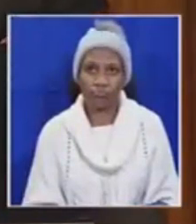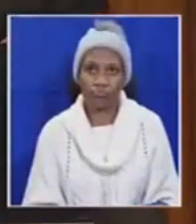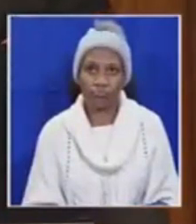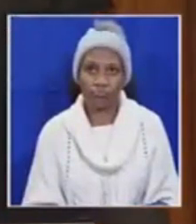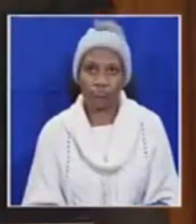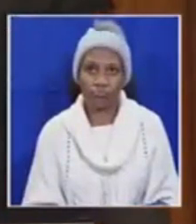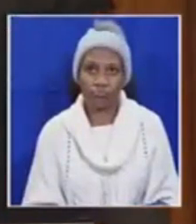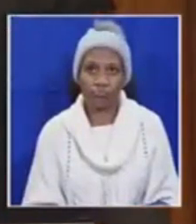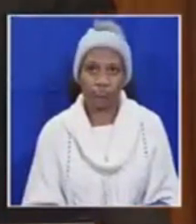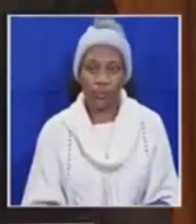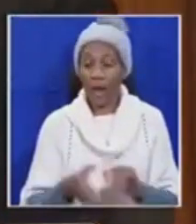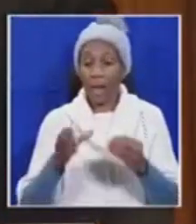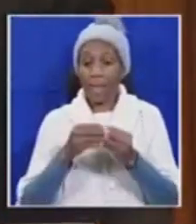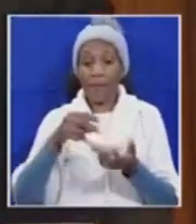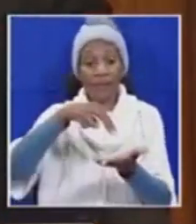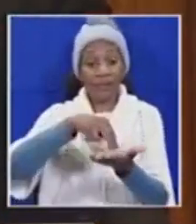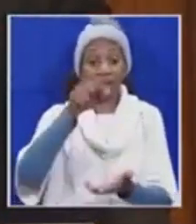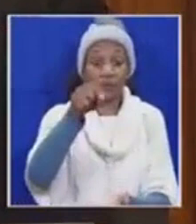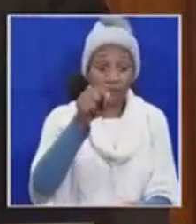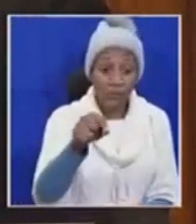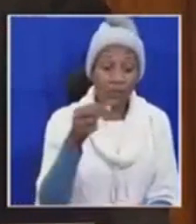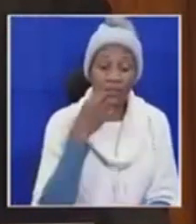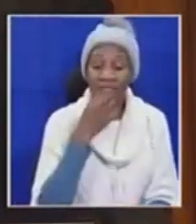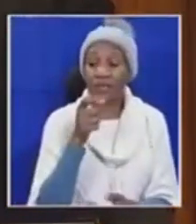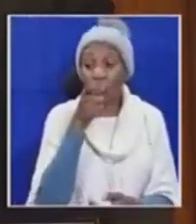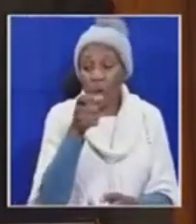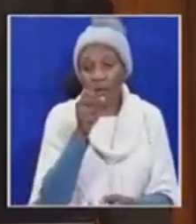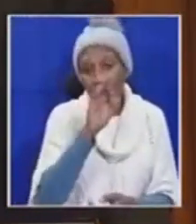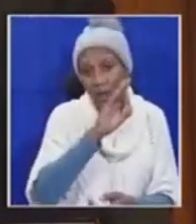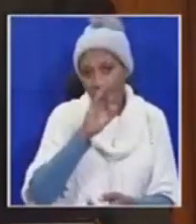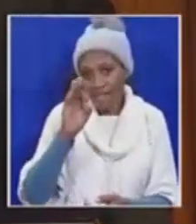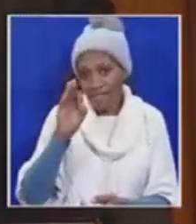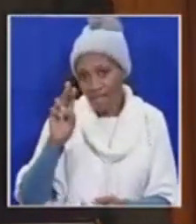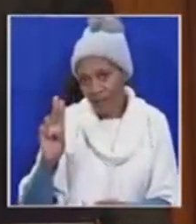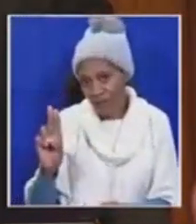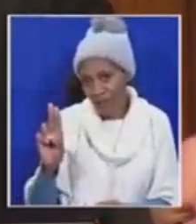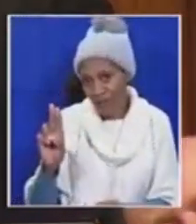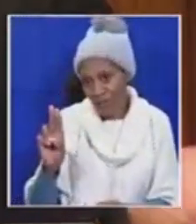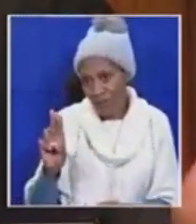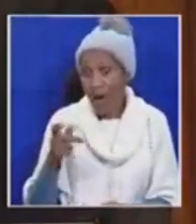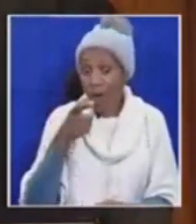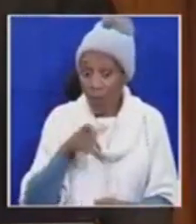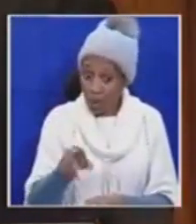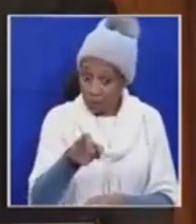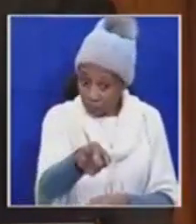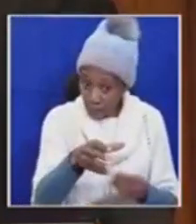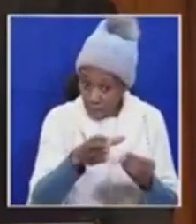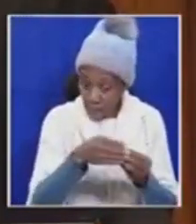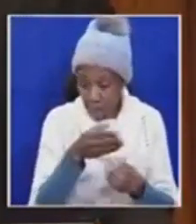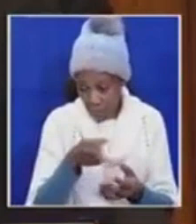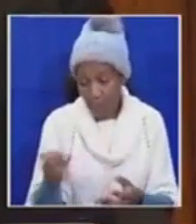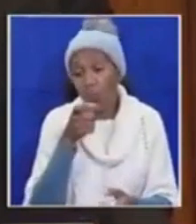F you. I want him to withdraw that because the lackey of P.W.